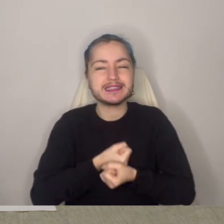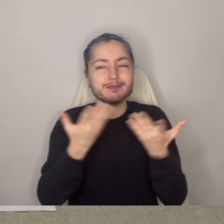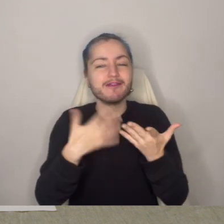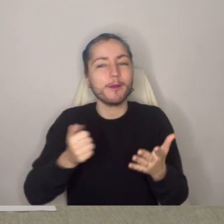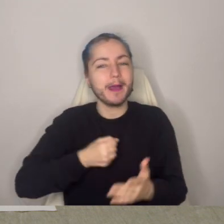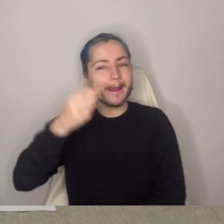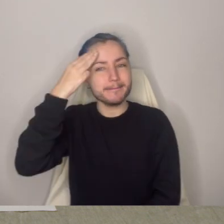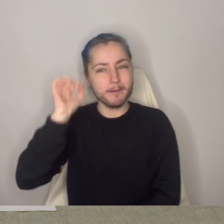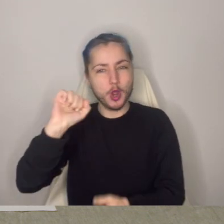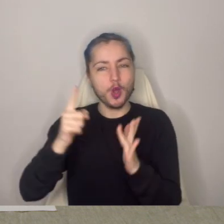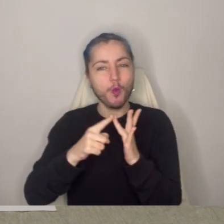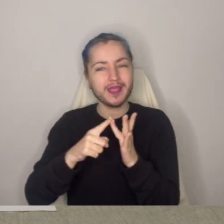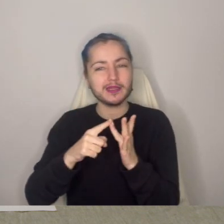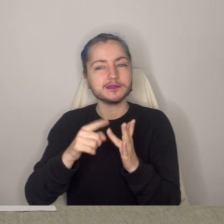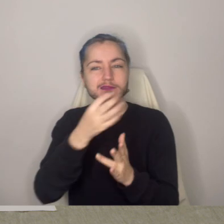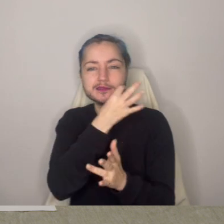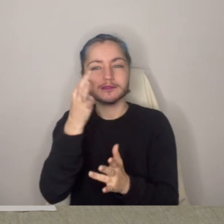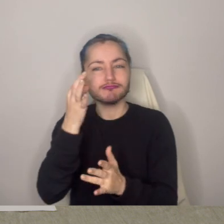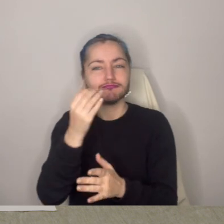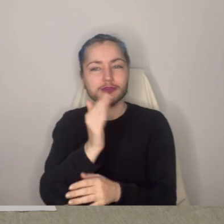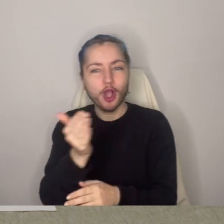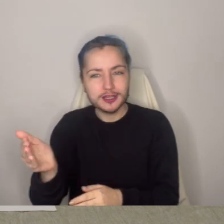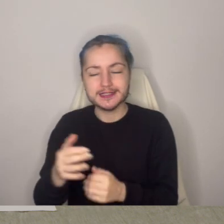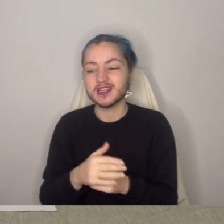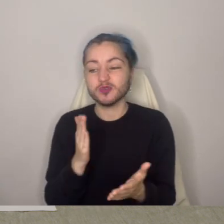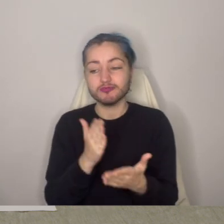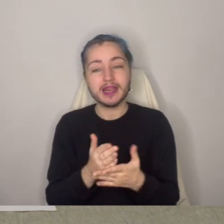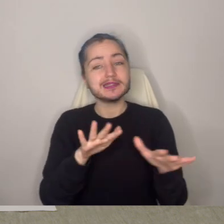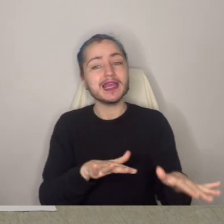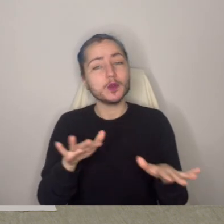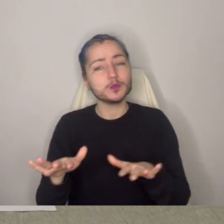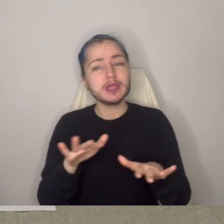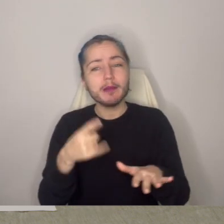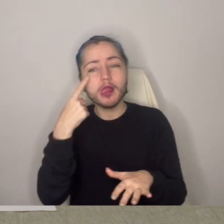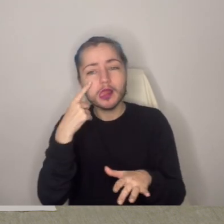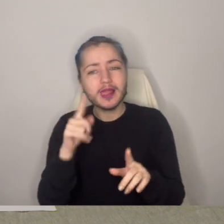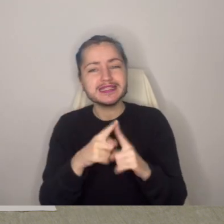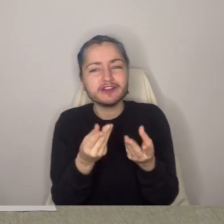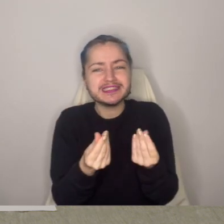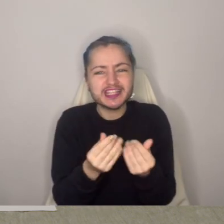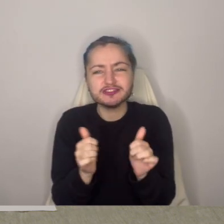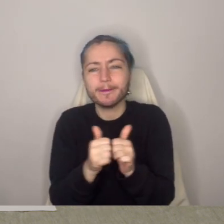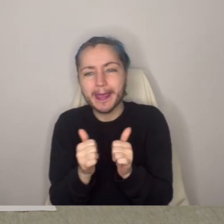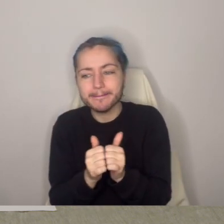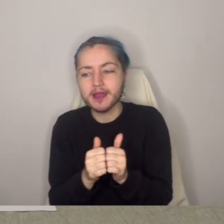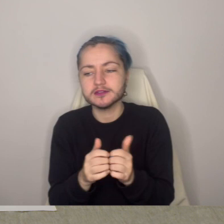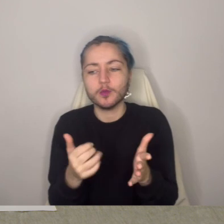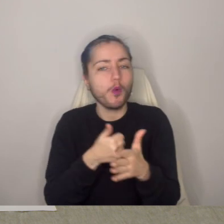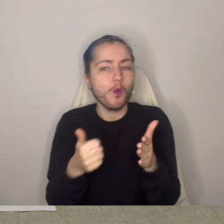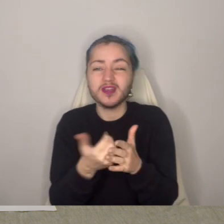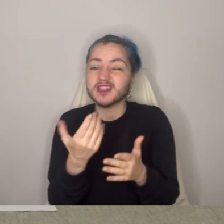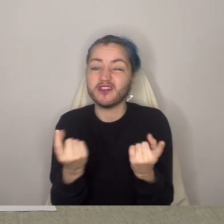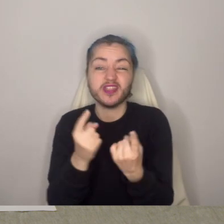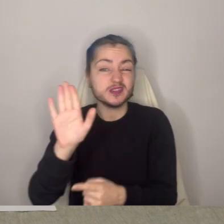garden. And really, it's about taking your time and experimenting with textures, with paper, and you always have stuff lying around in your